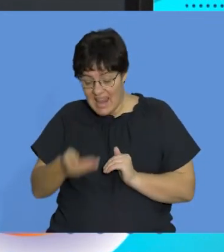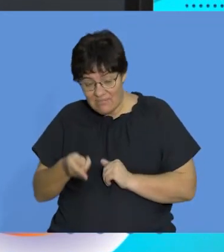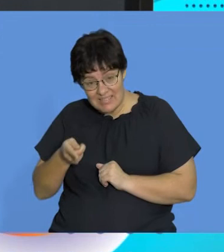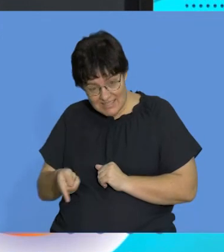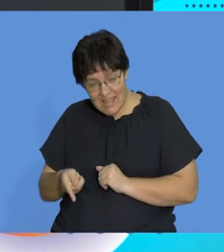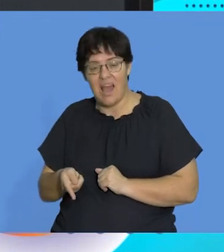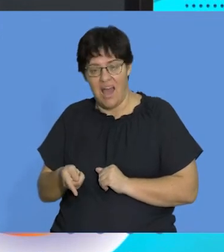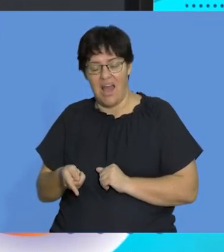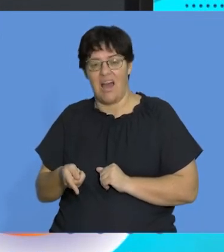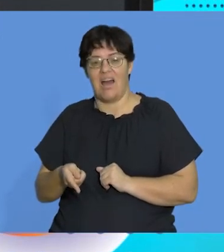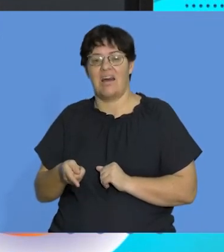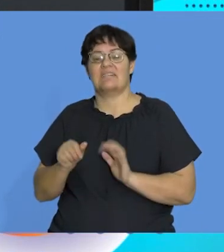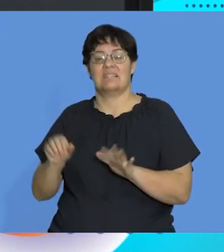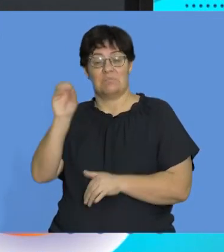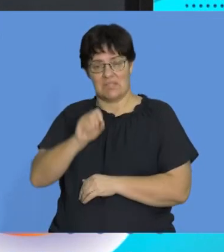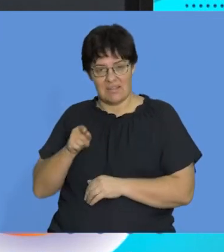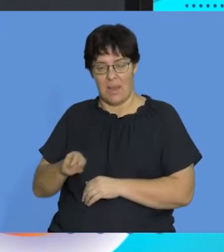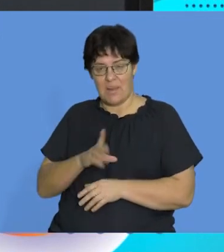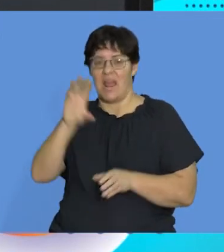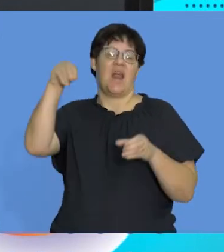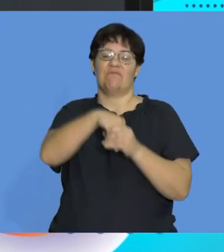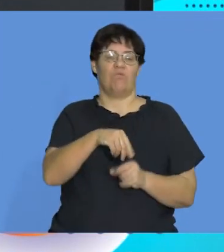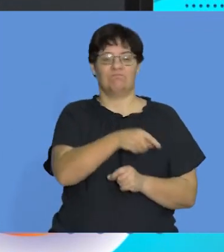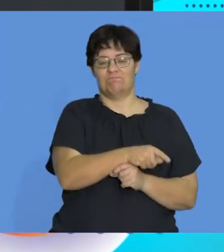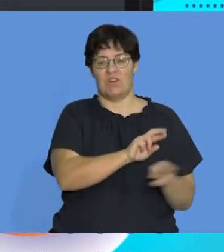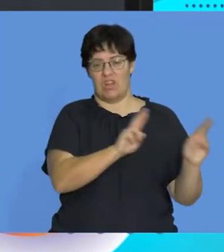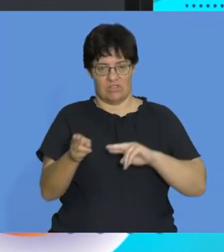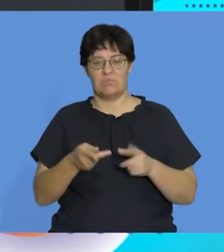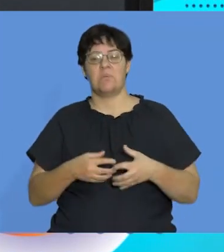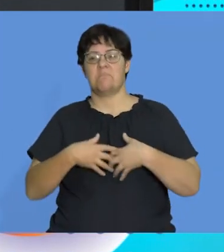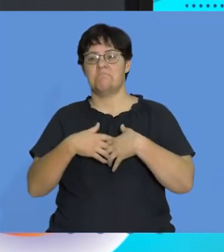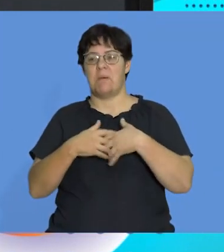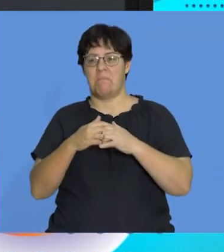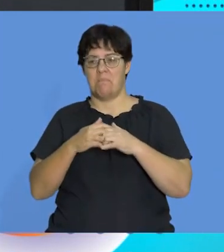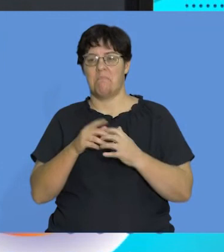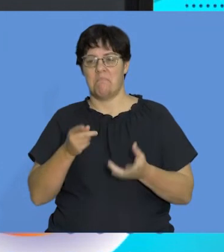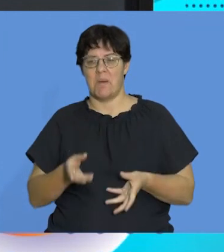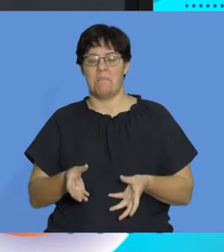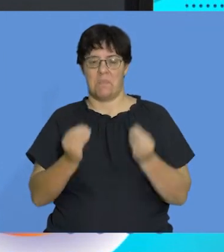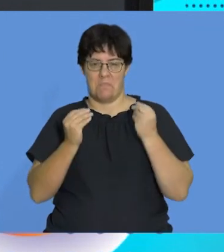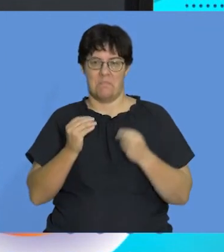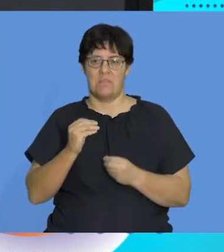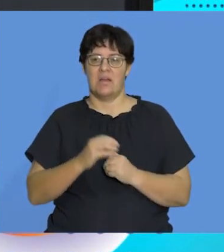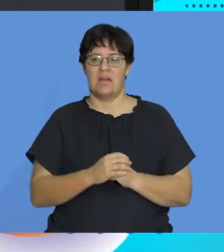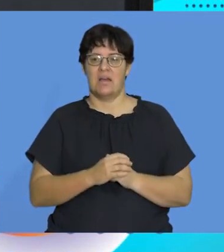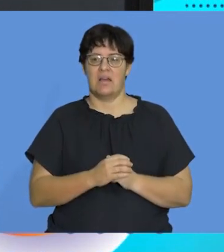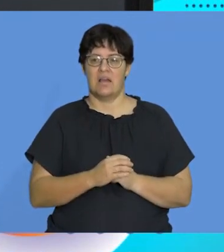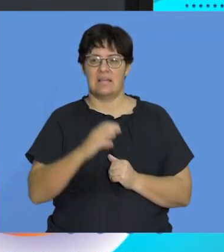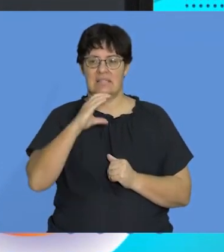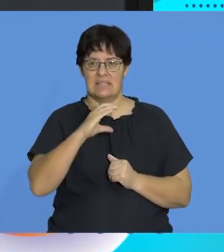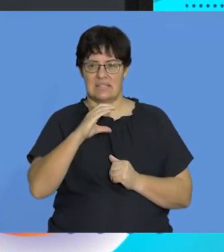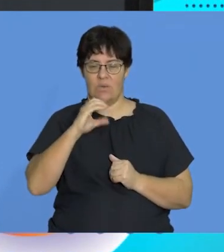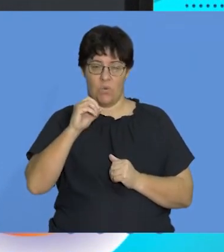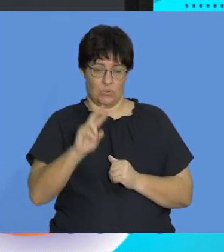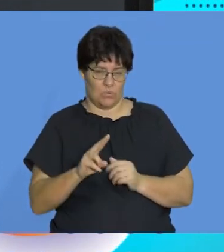substance that did not take part in the reaction in forming the carbon dioxide that we collected. So we need to practice these